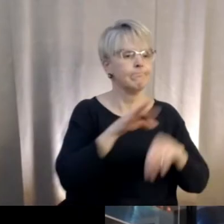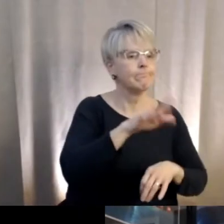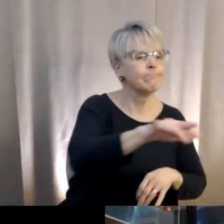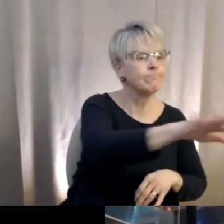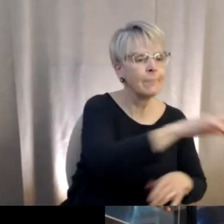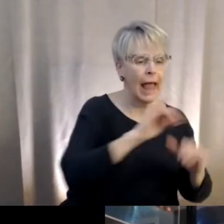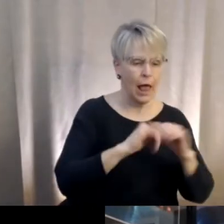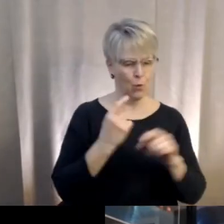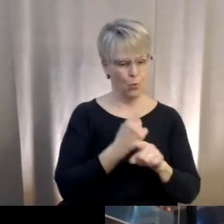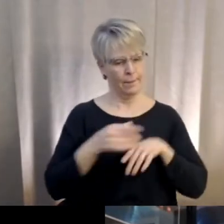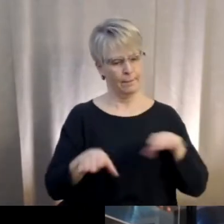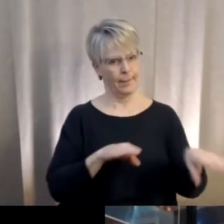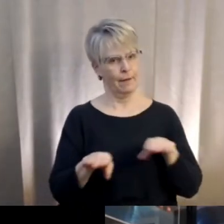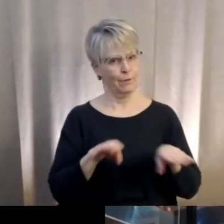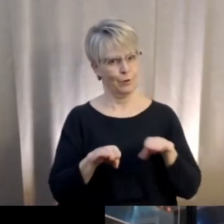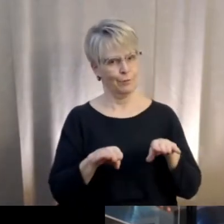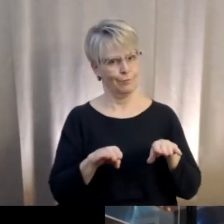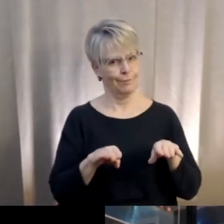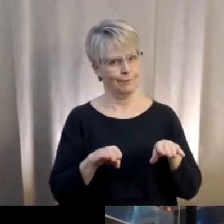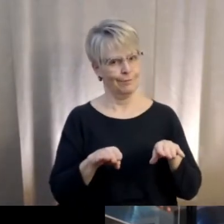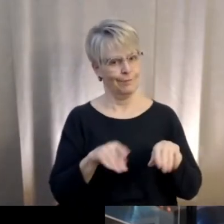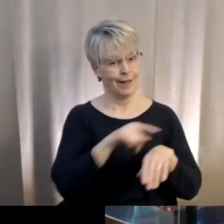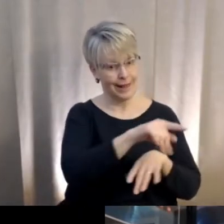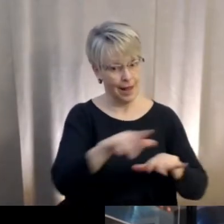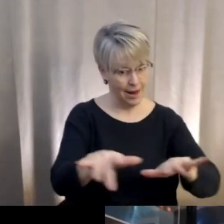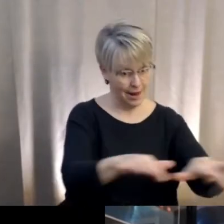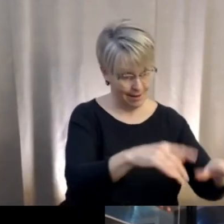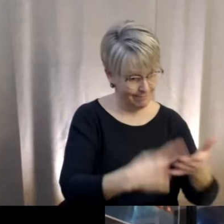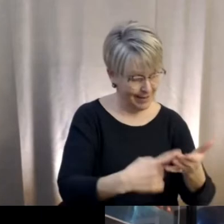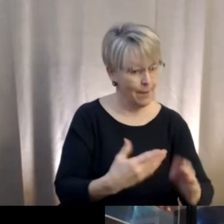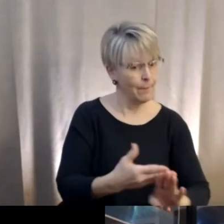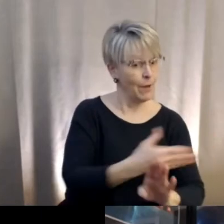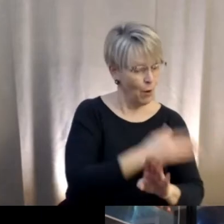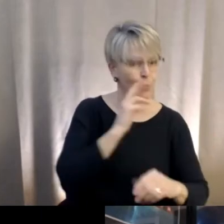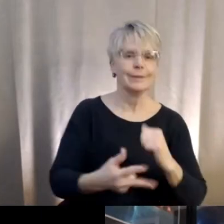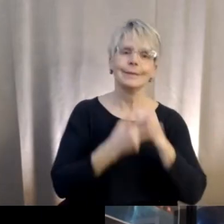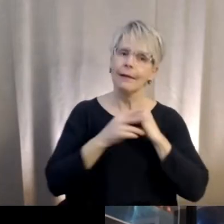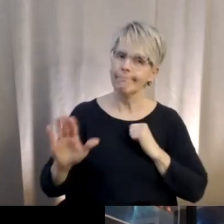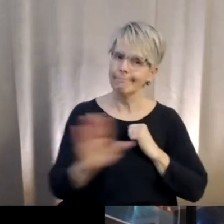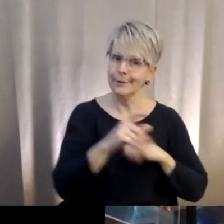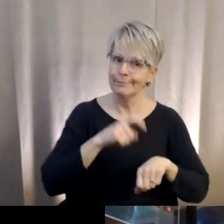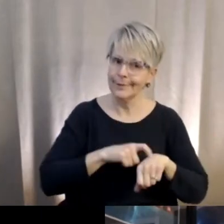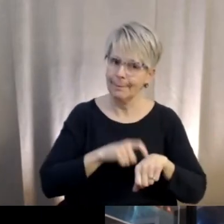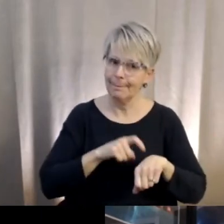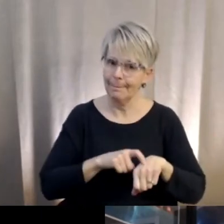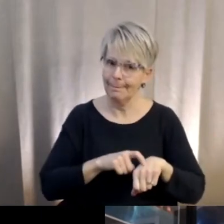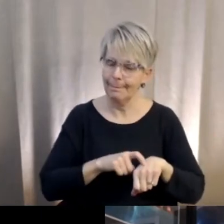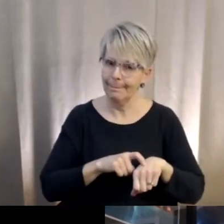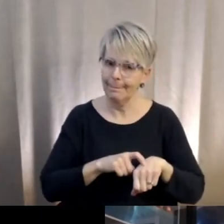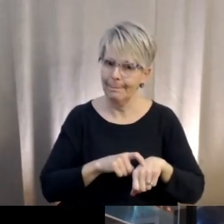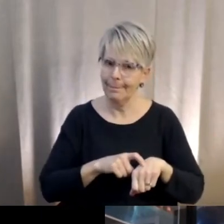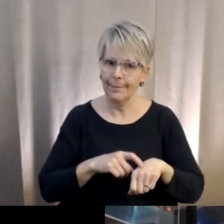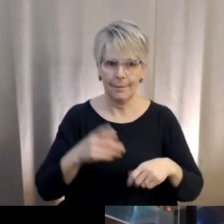conduct, because that will save a business a lot of time managing their employees